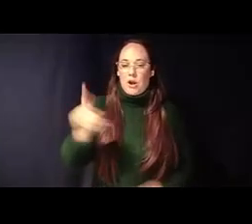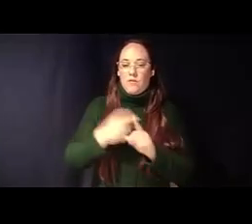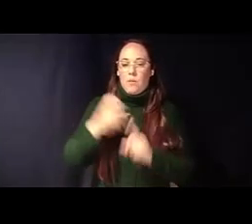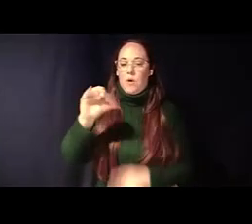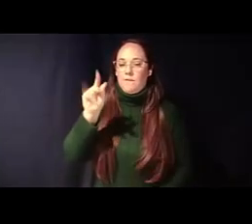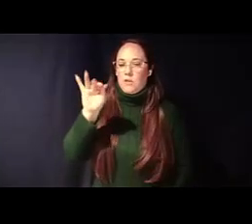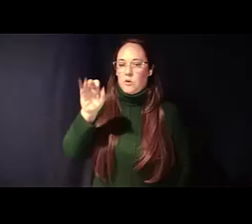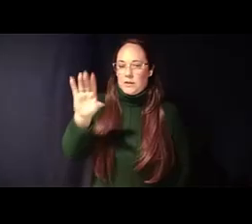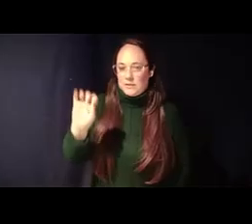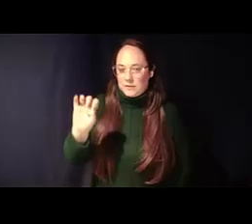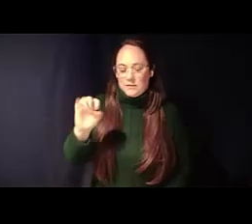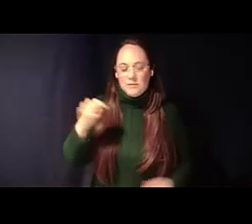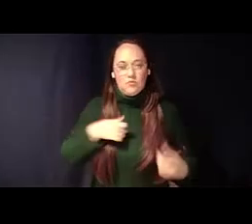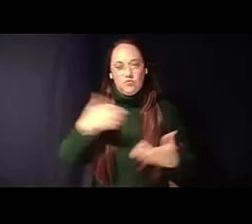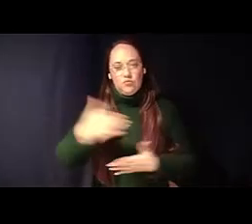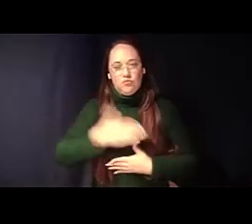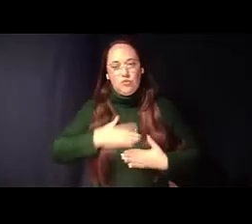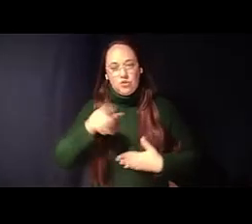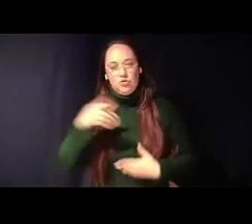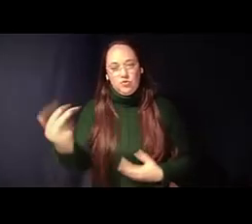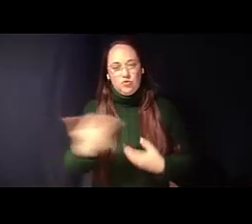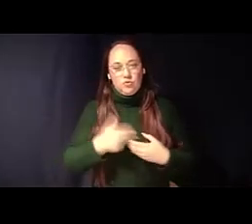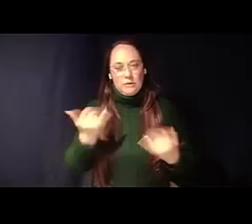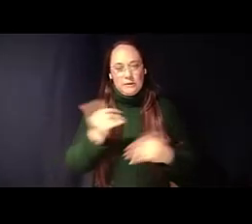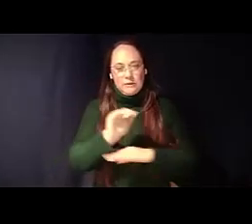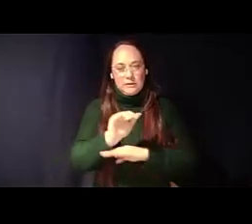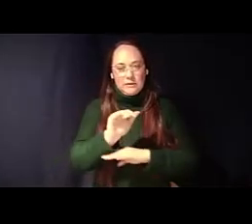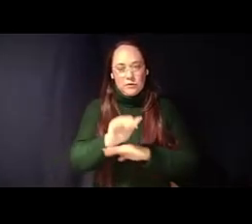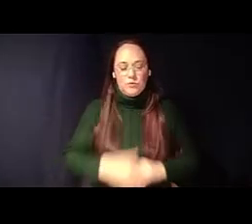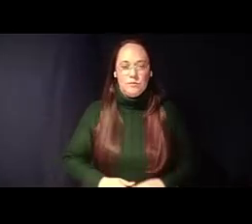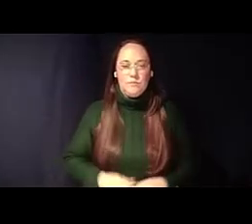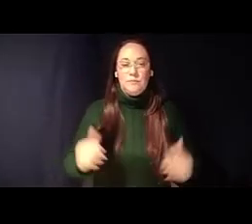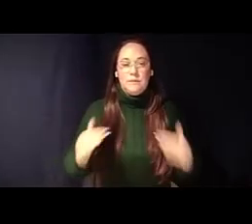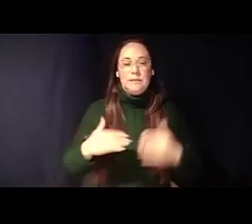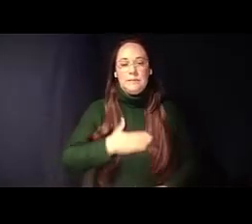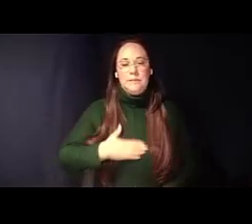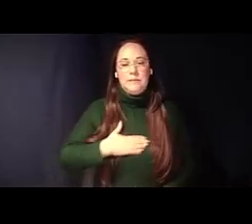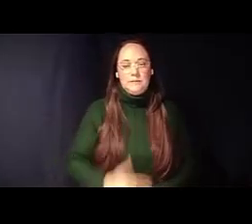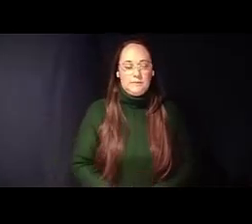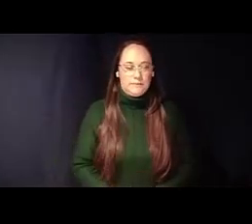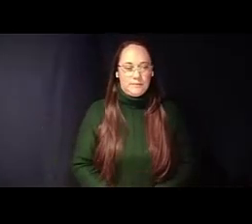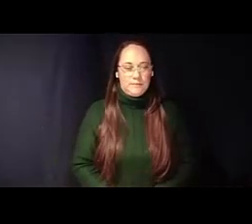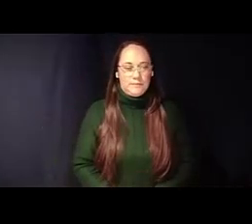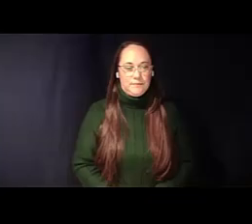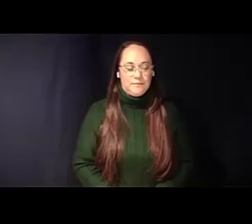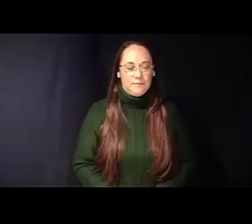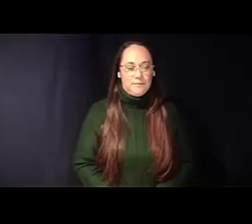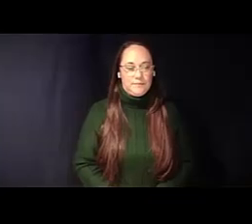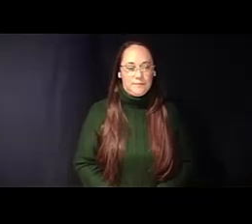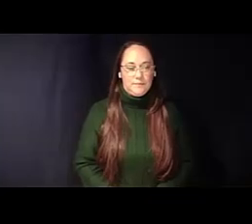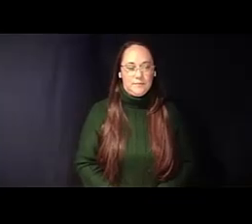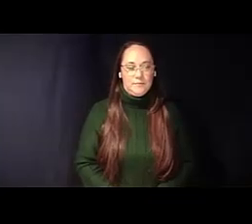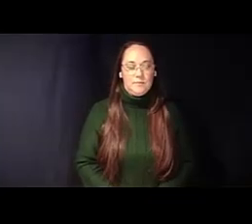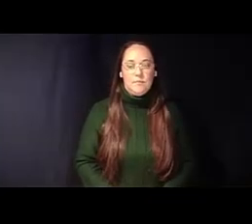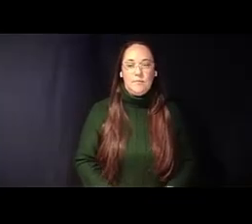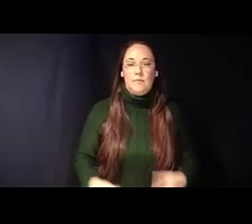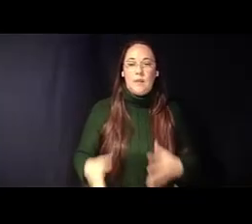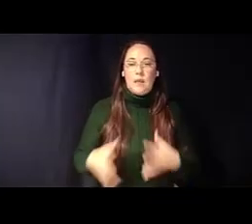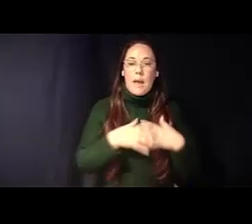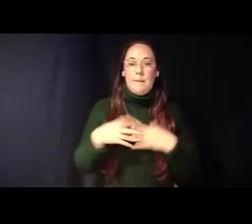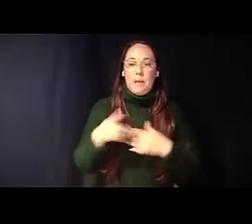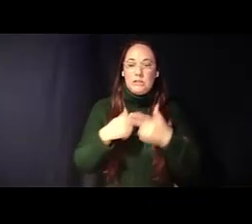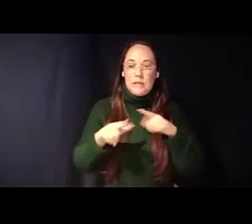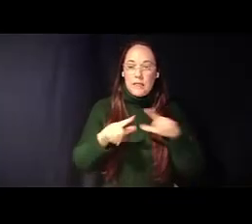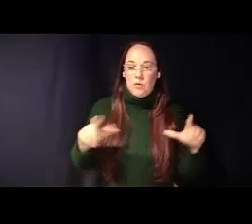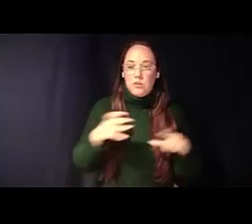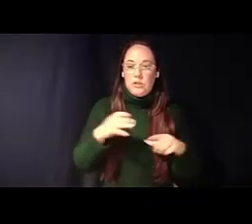from the Colorado Governor's Office, the Department of Health Policy and Finance, and Manat Health. My name is Barrick Abramson with